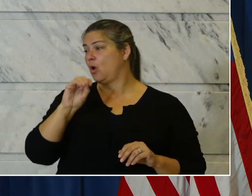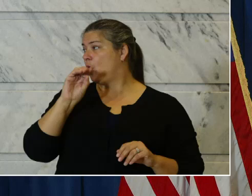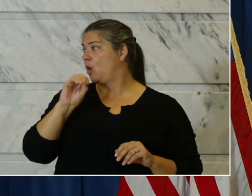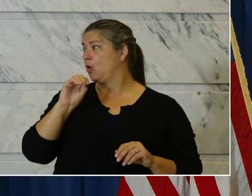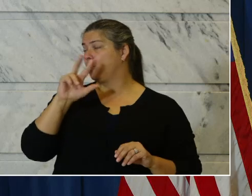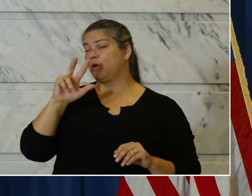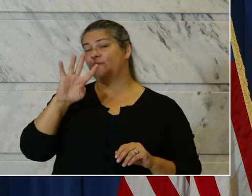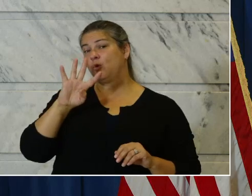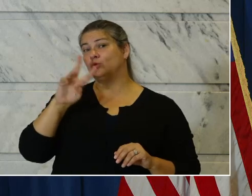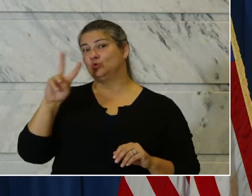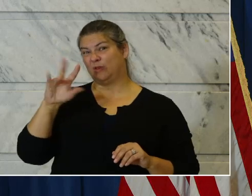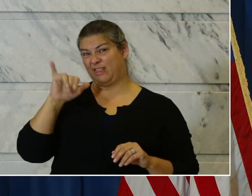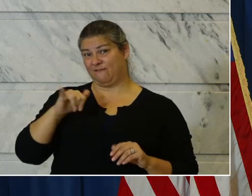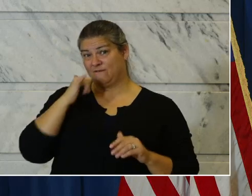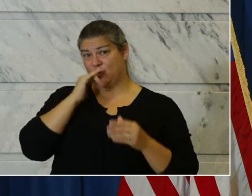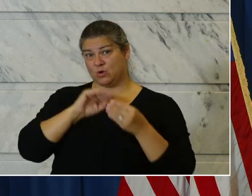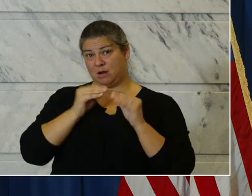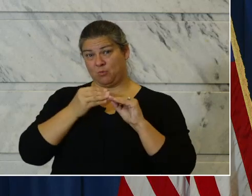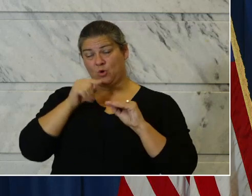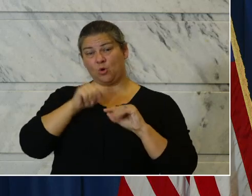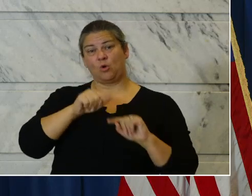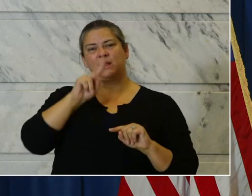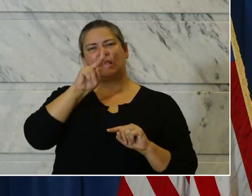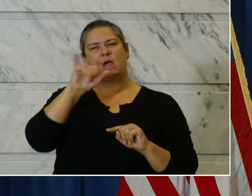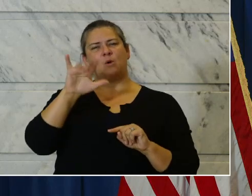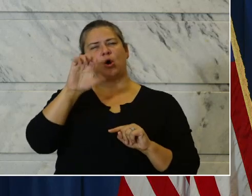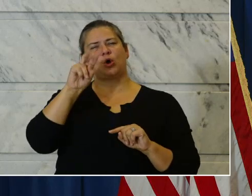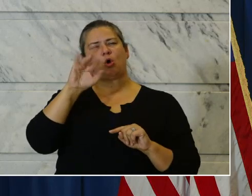833-540-0342, and this is all on